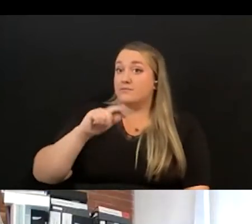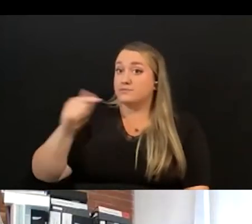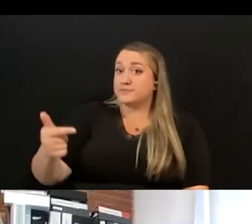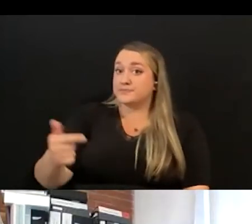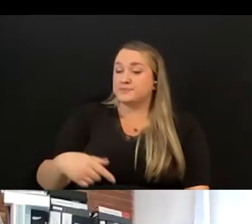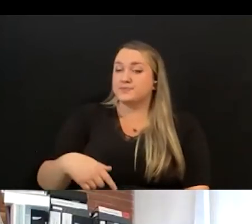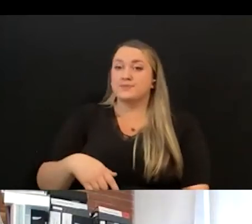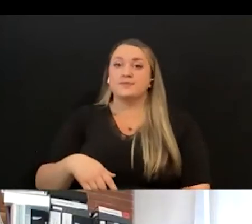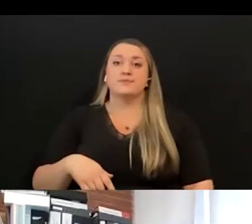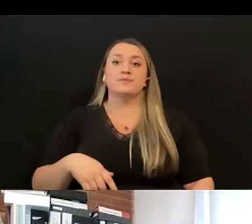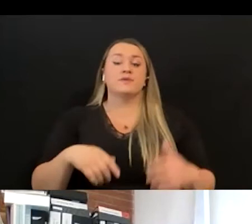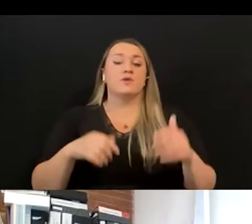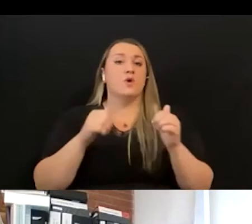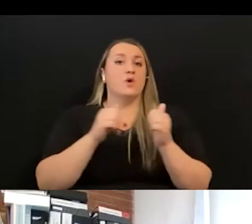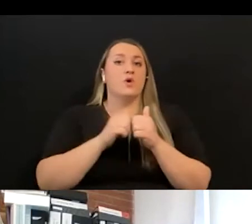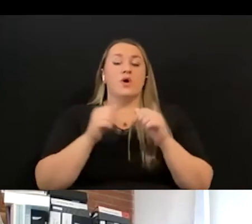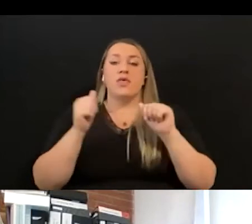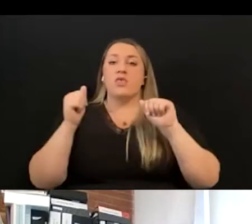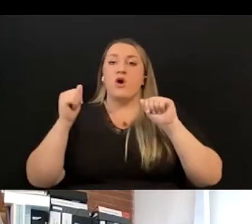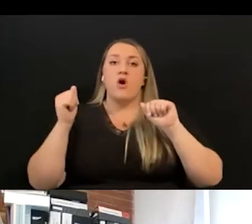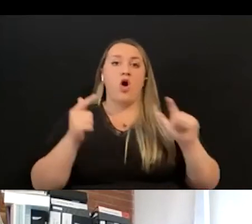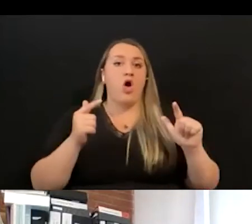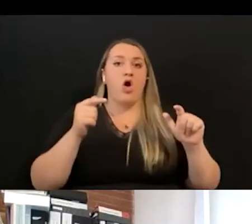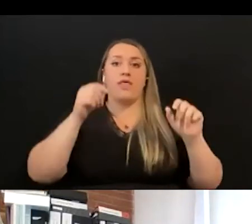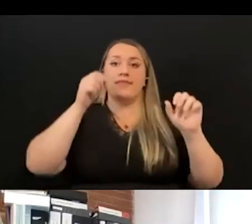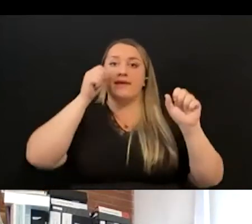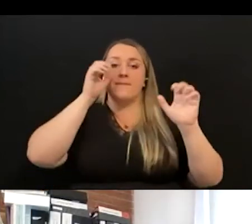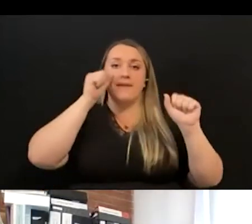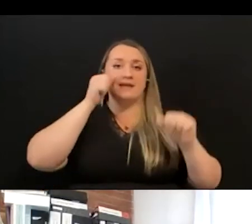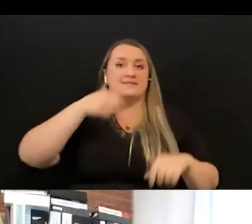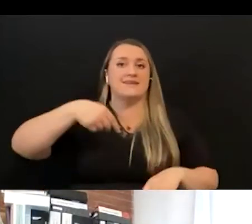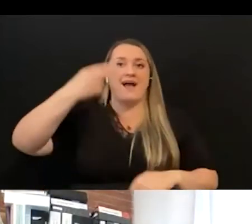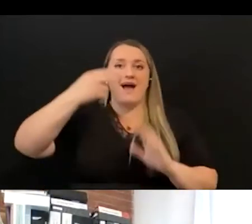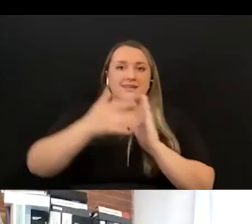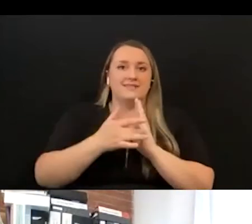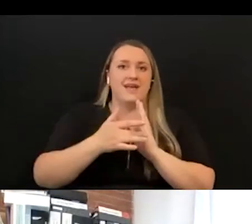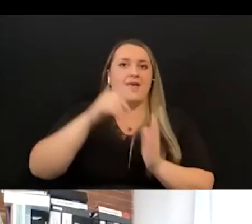With all of the amazing high-tech and low-tech accessibility